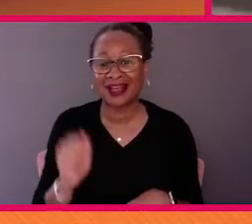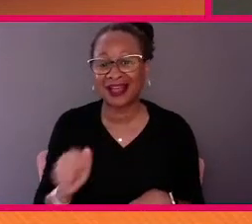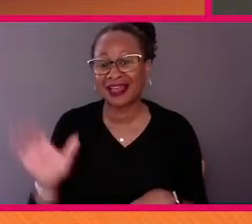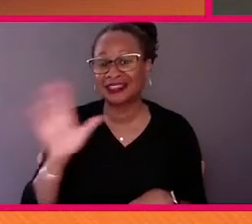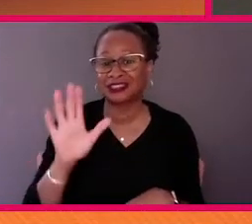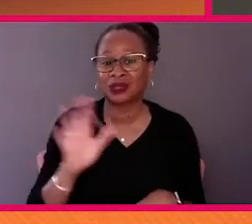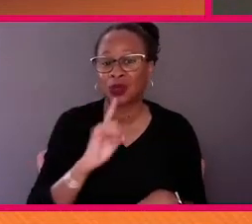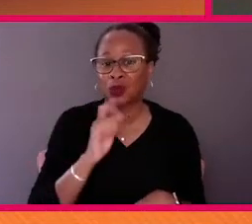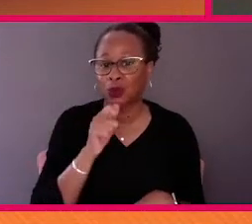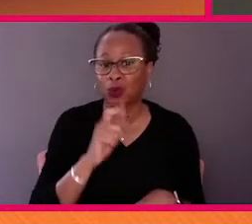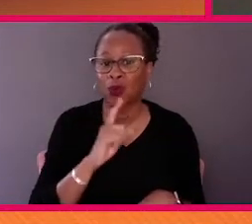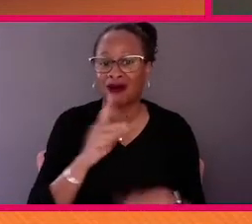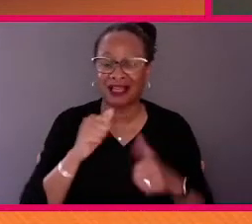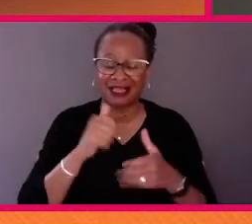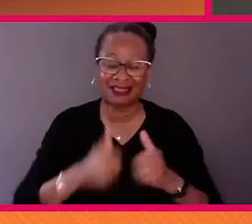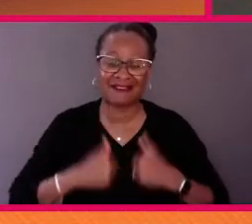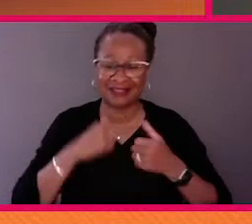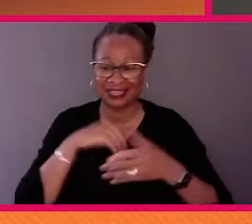in those kind of